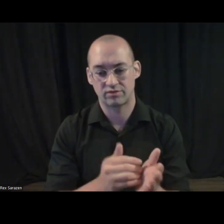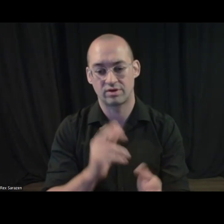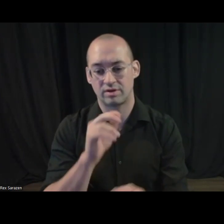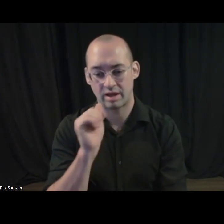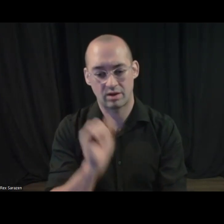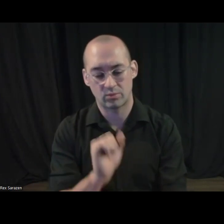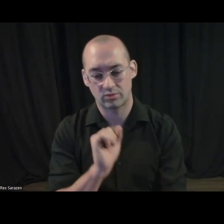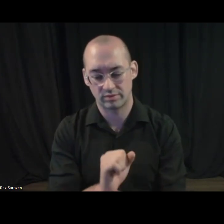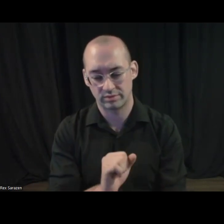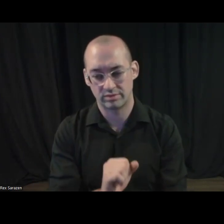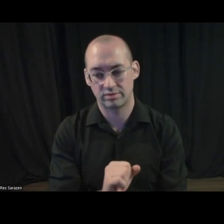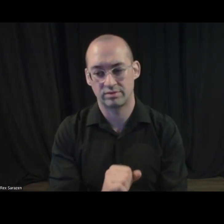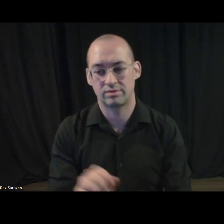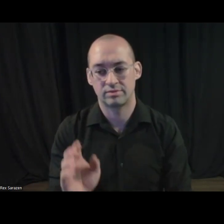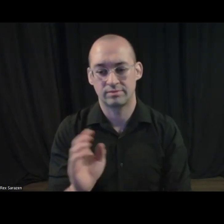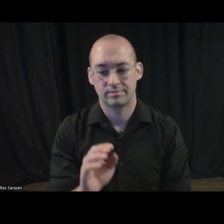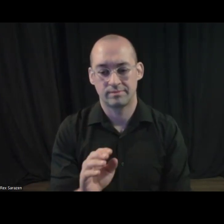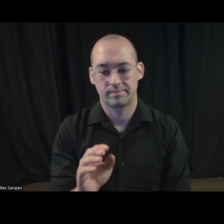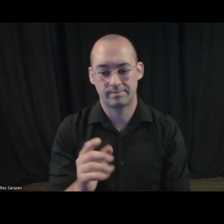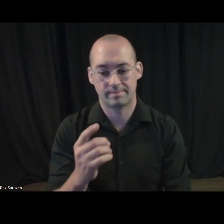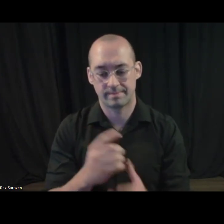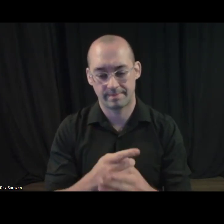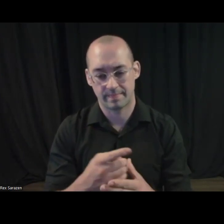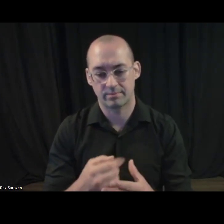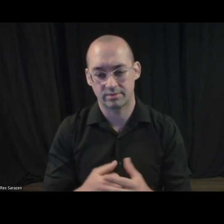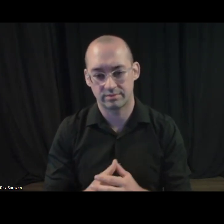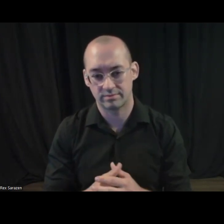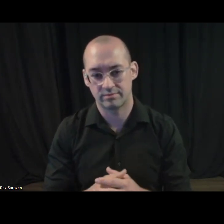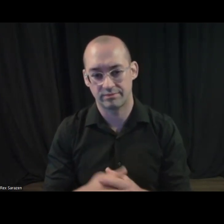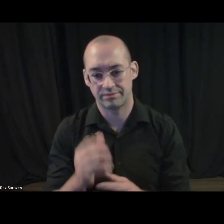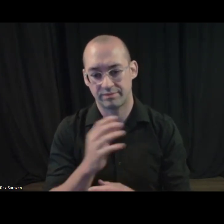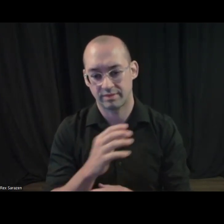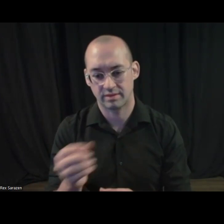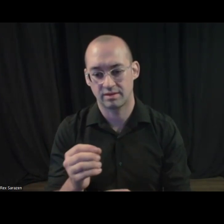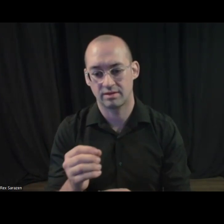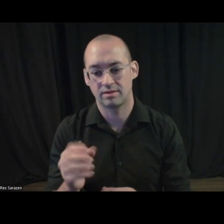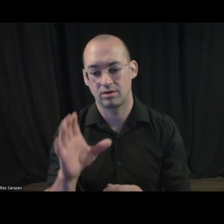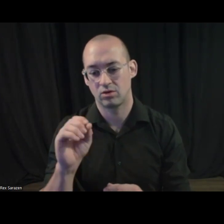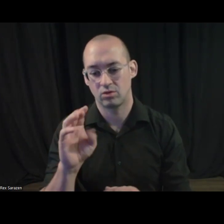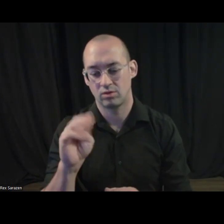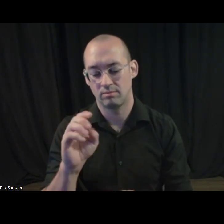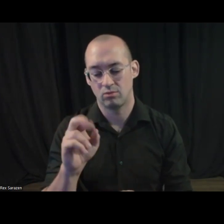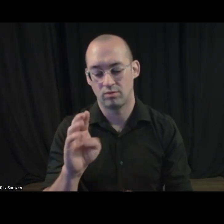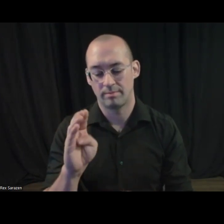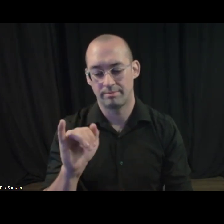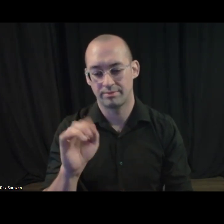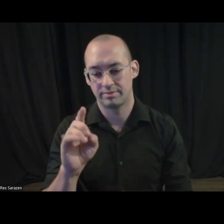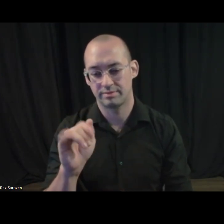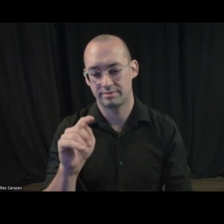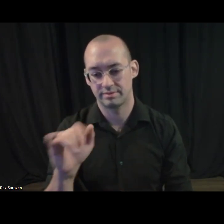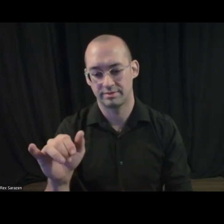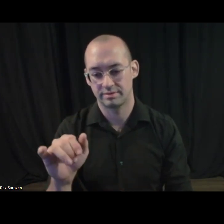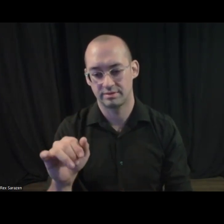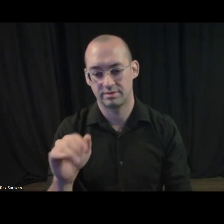were underemployed. They're disabled. And there are comorbidities, typically